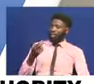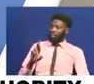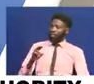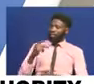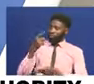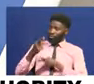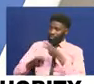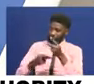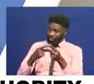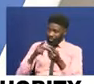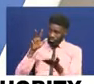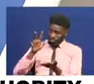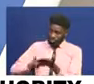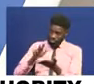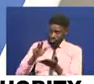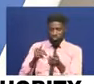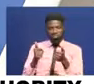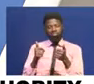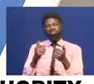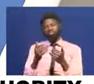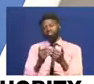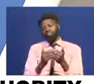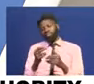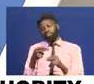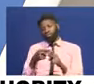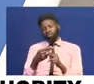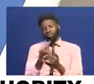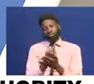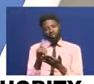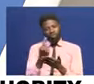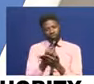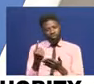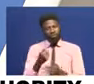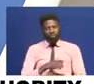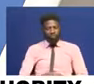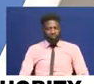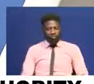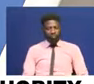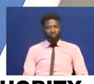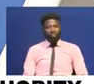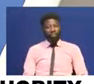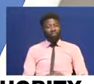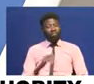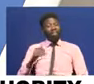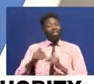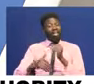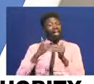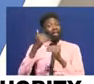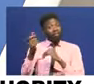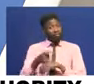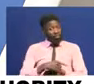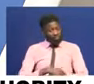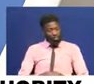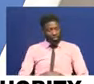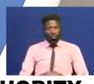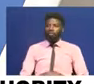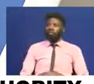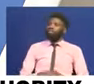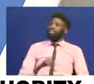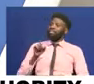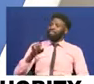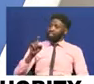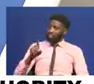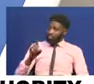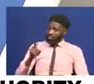possibly the next few weeks. In the next few weeks? Yes. Possibly so it has to be within maybe next month or something? Yes, it has to be, because you know also